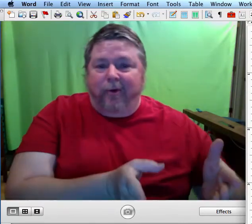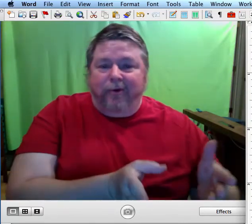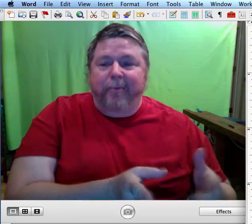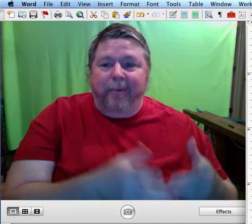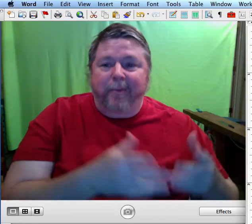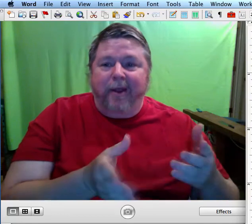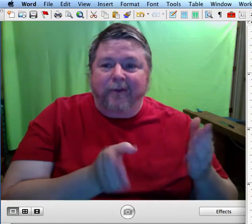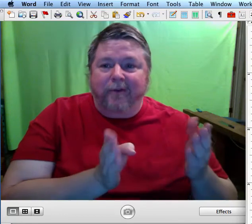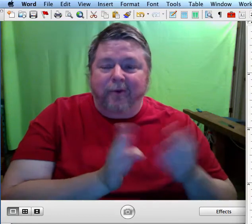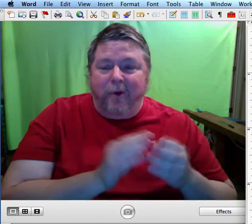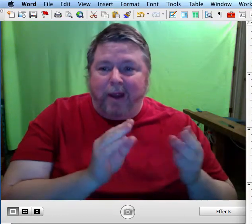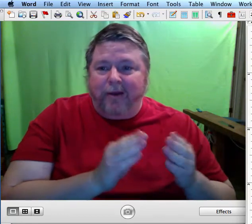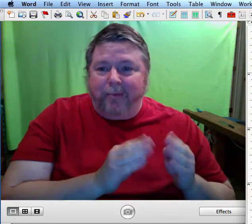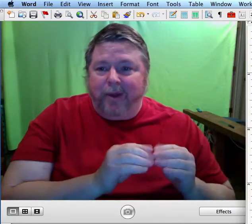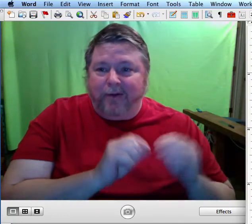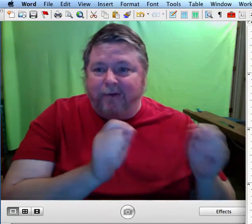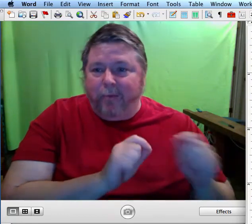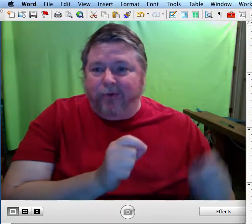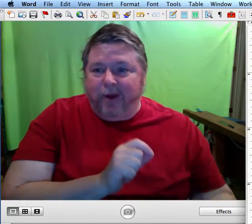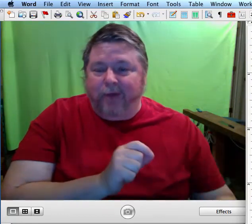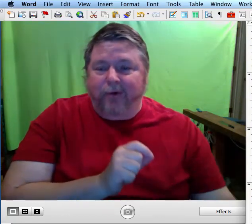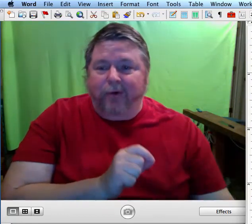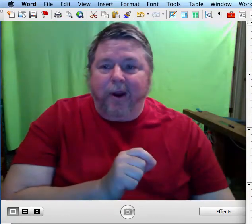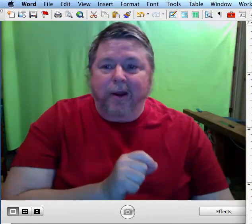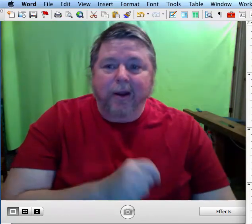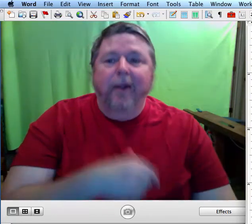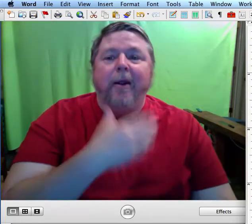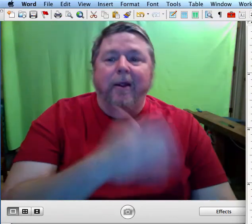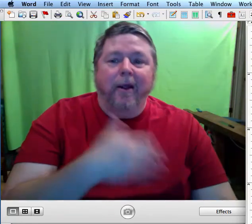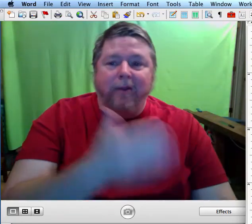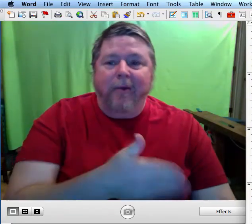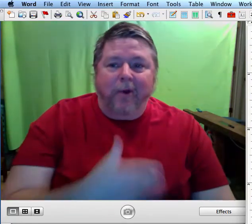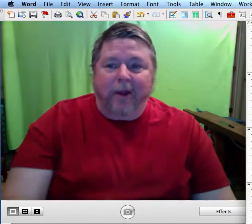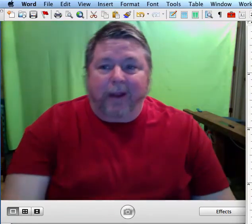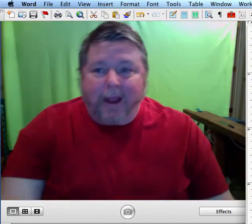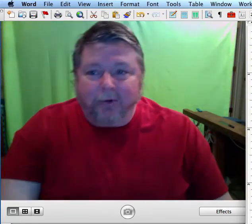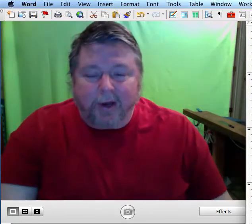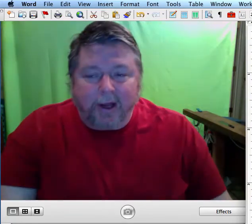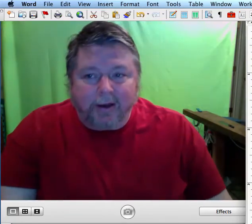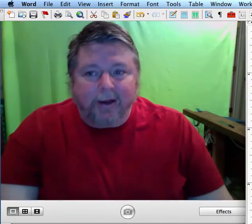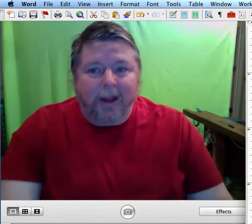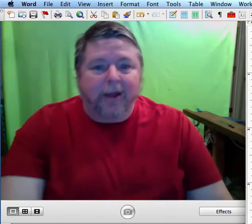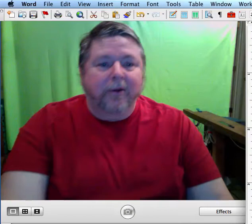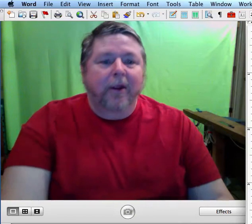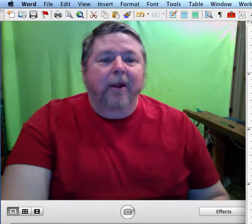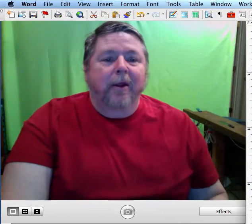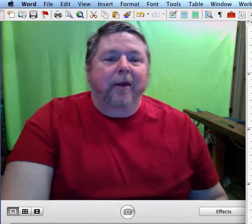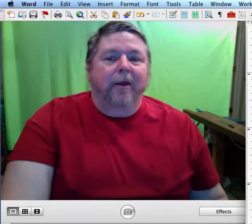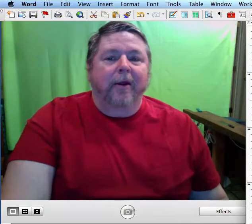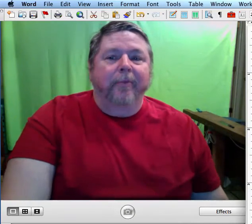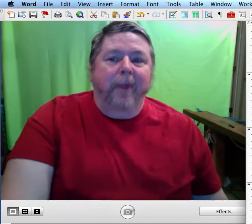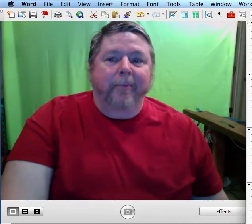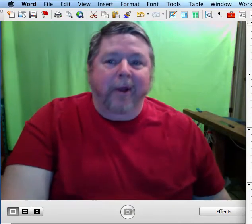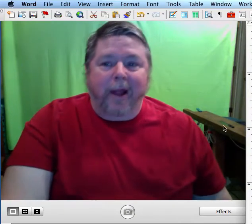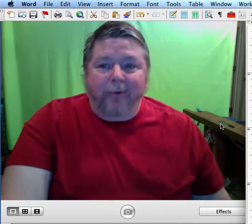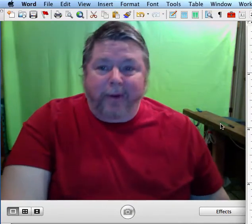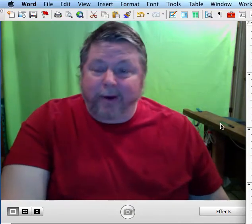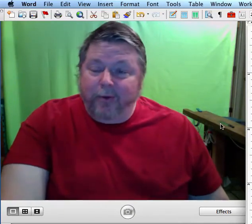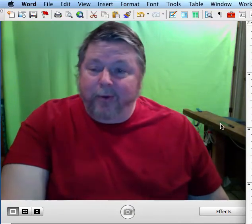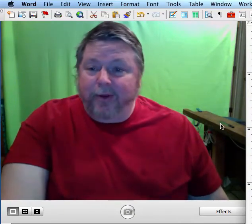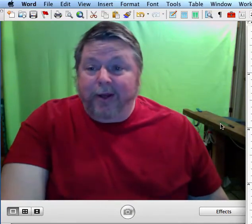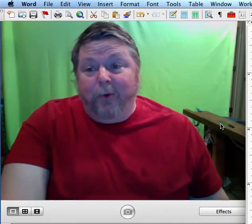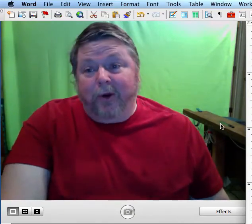scores, but because it's going to end up being 0% of your grade, they won't actually calculate in the end, but I